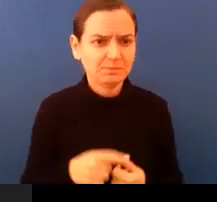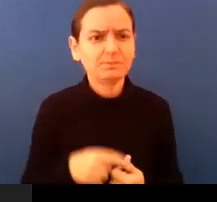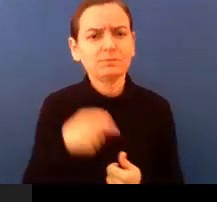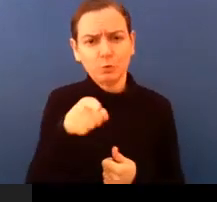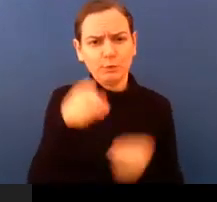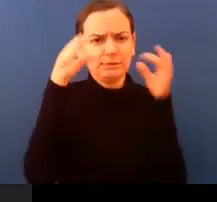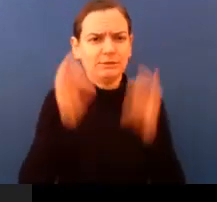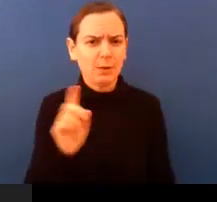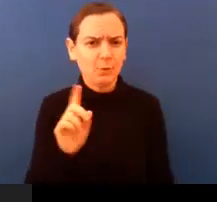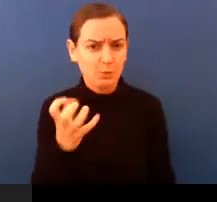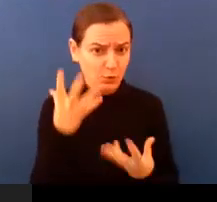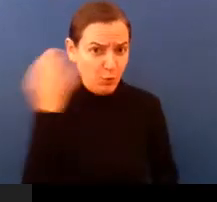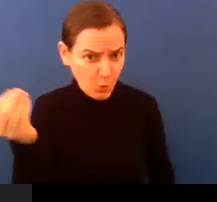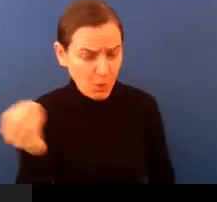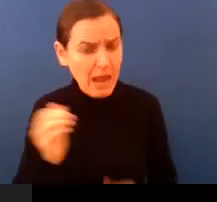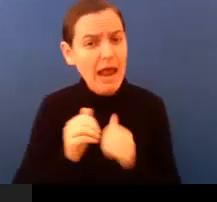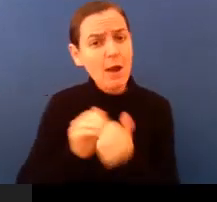of environmental awareness